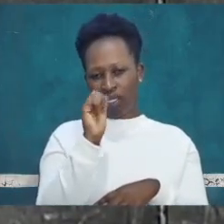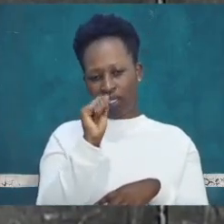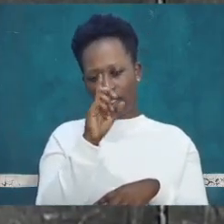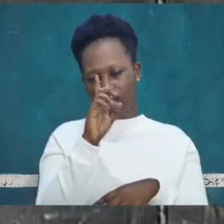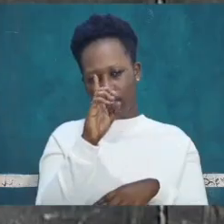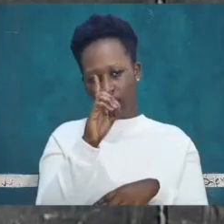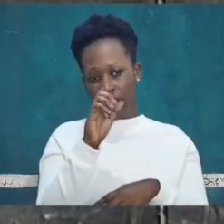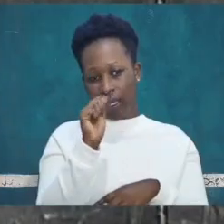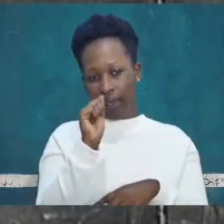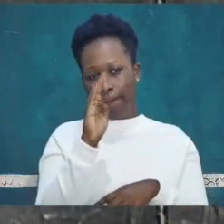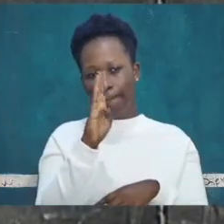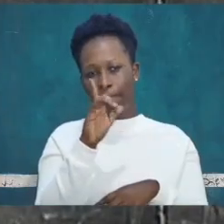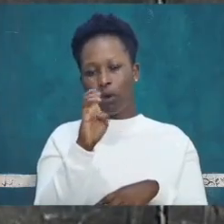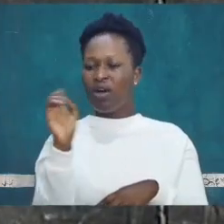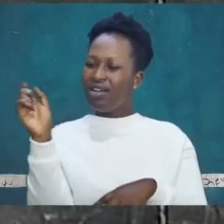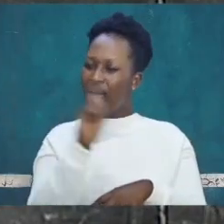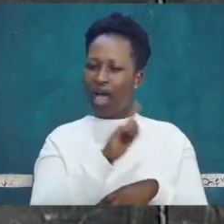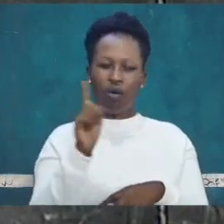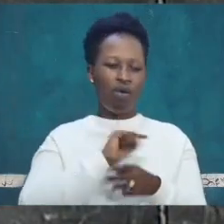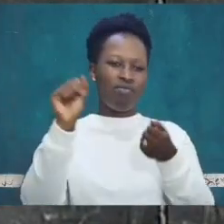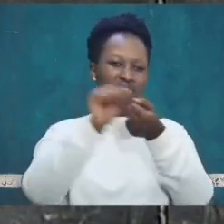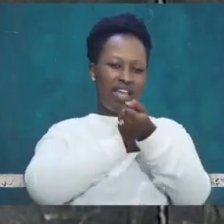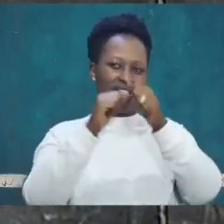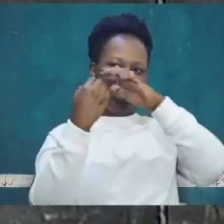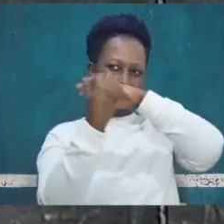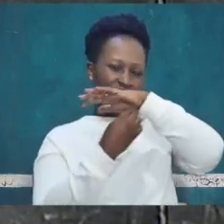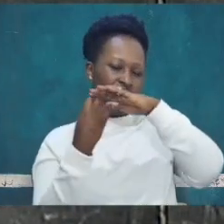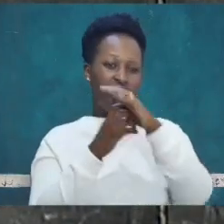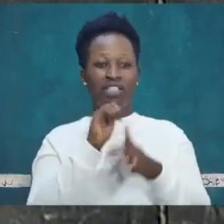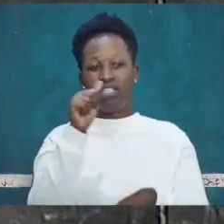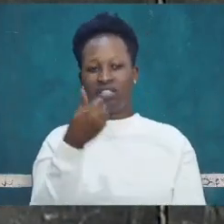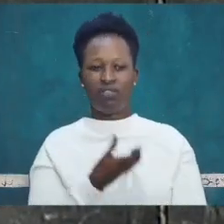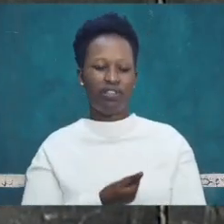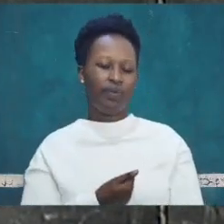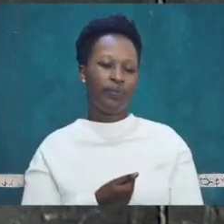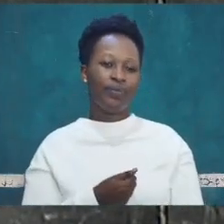environment. They don't pose threat to our environment. Then we have